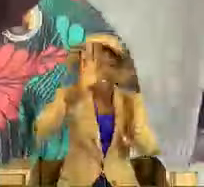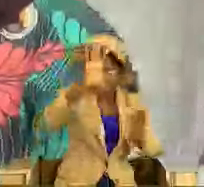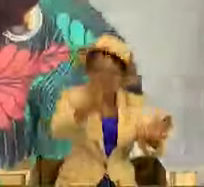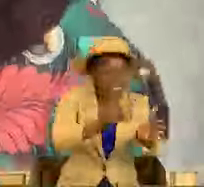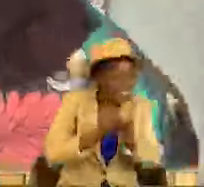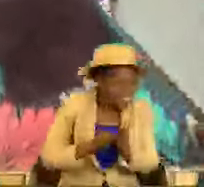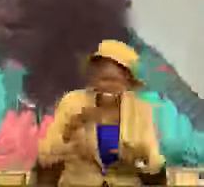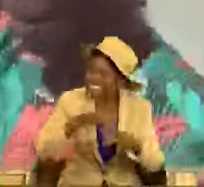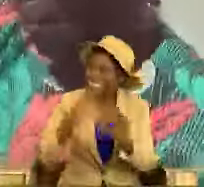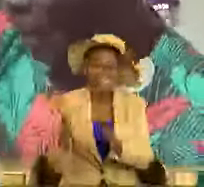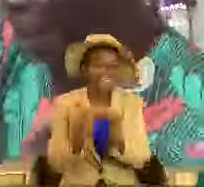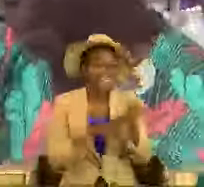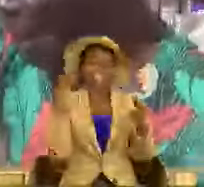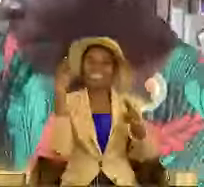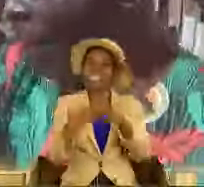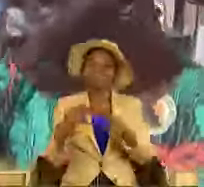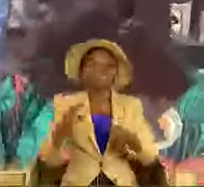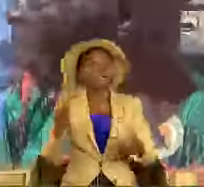name of